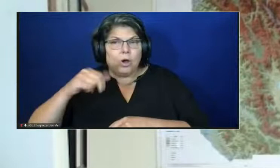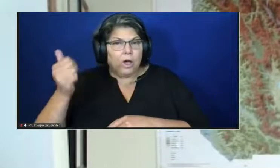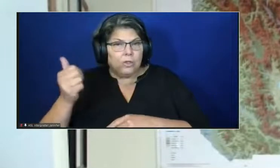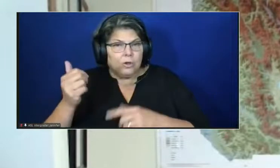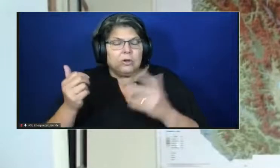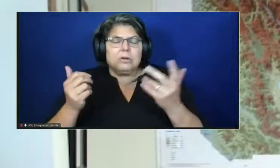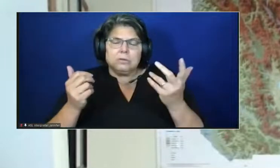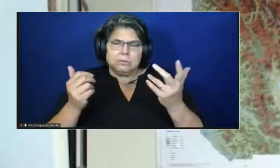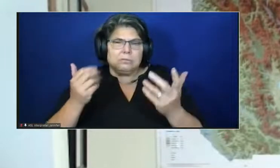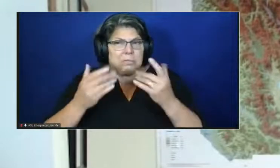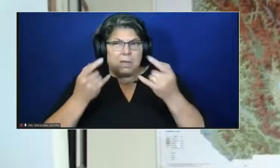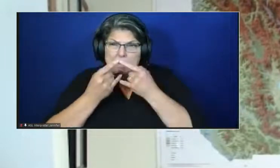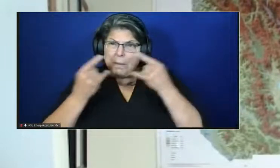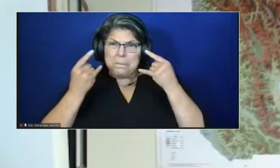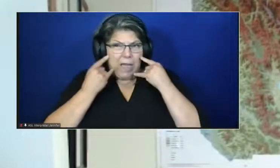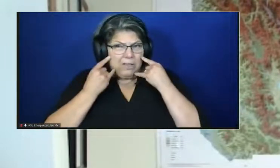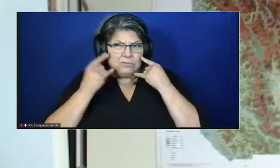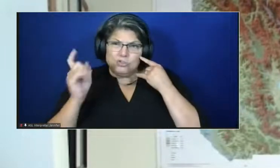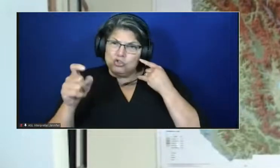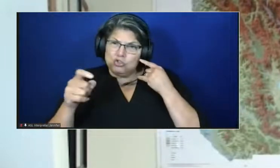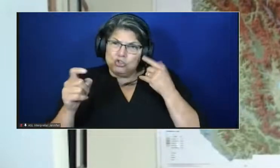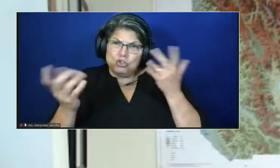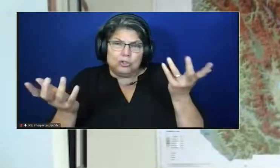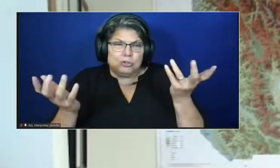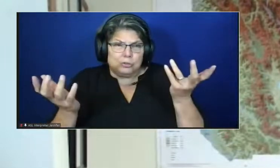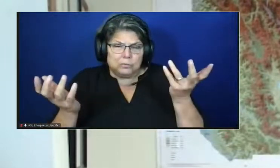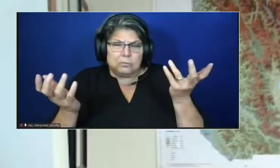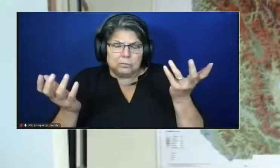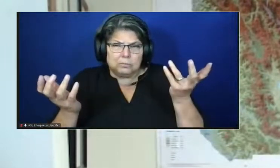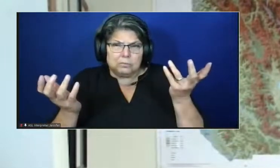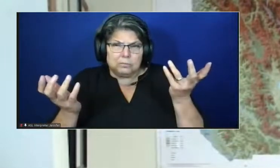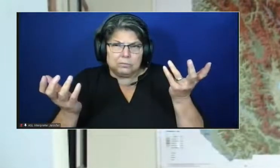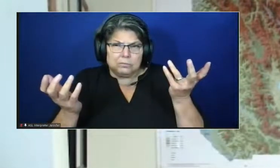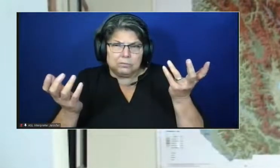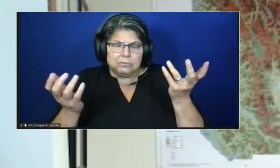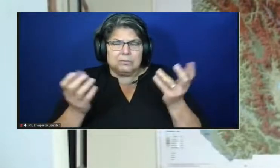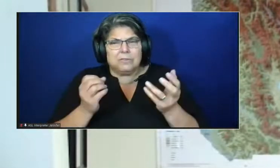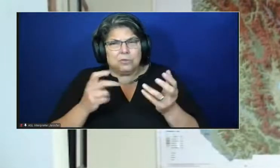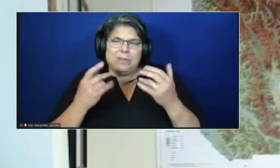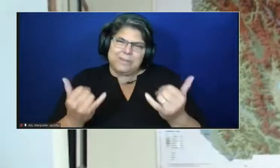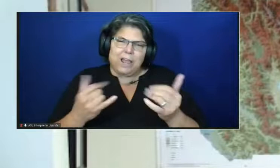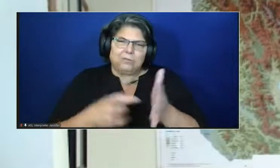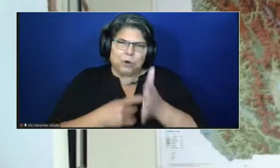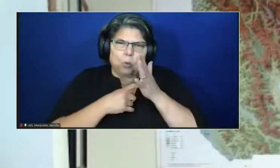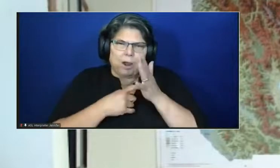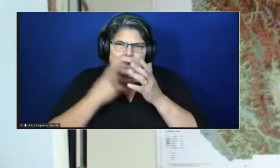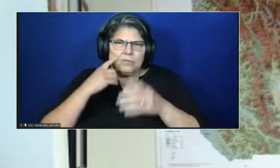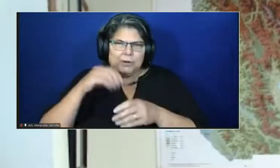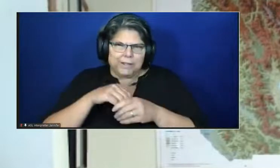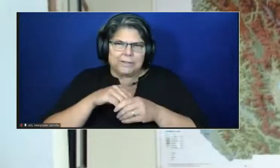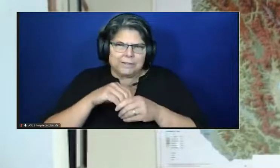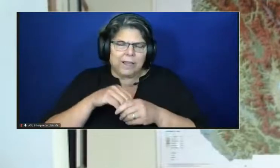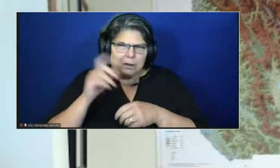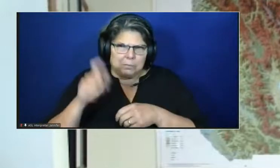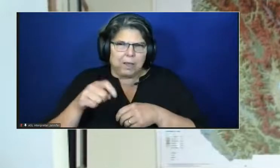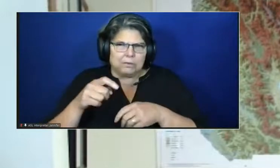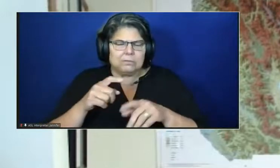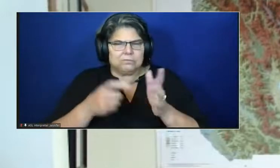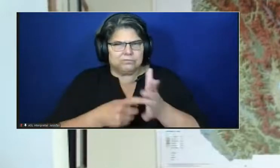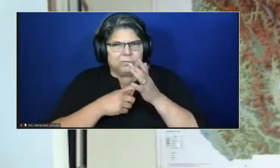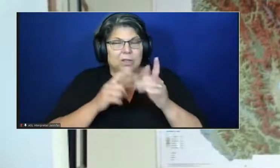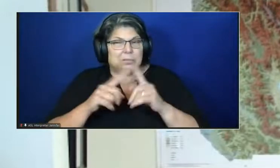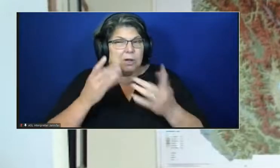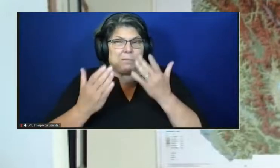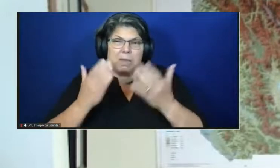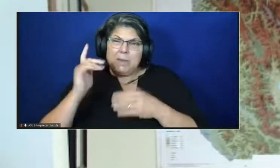be wanting to wear masks all the time. And this is after, of course, now they have to inside, but they may want to wear